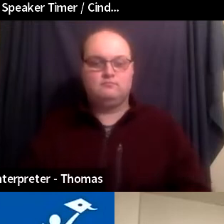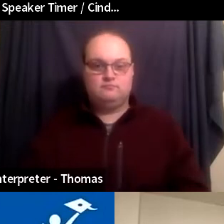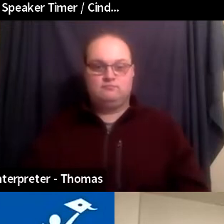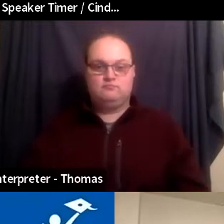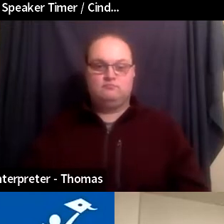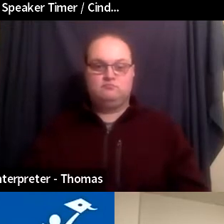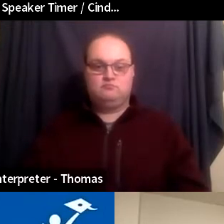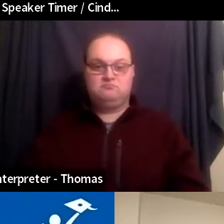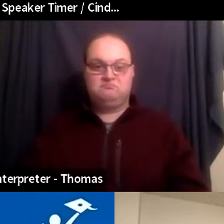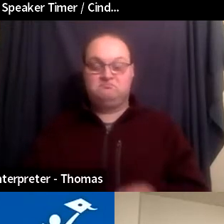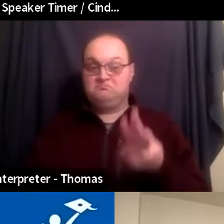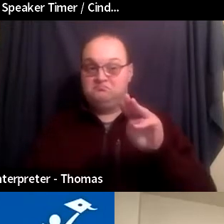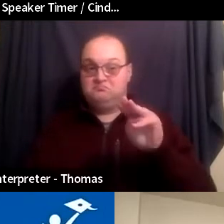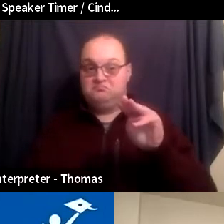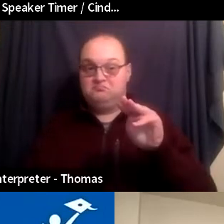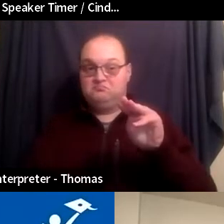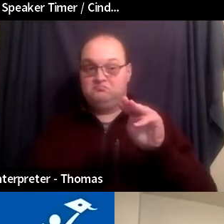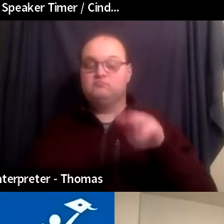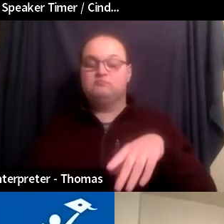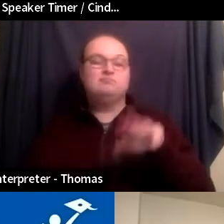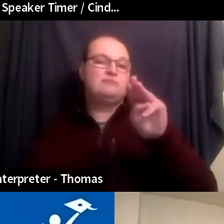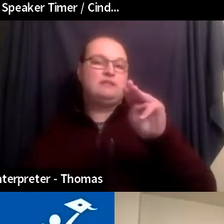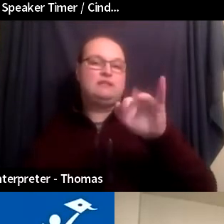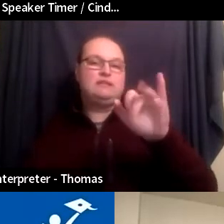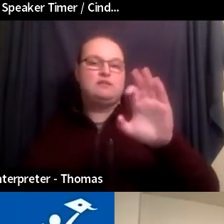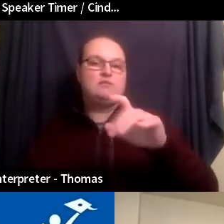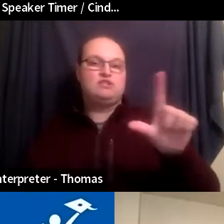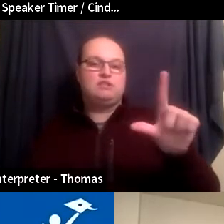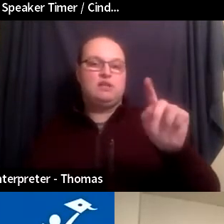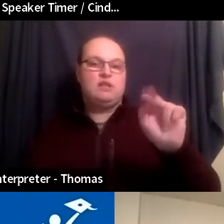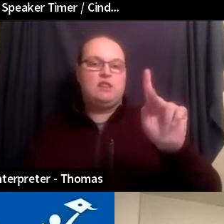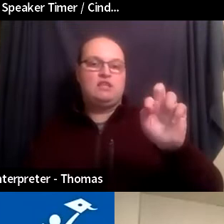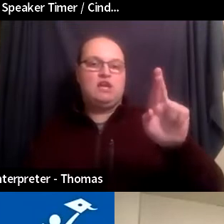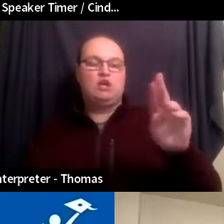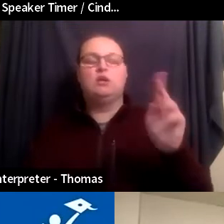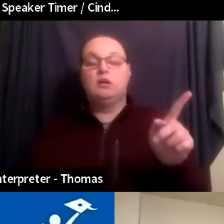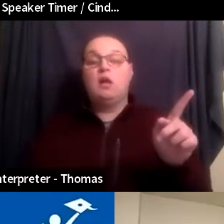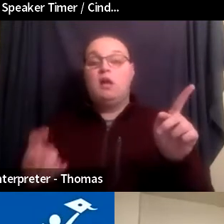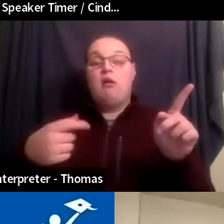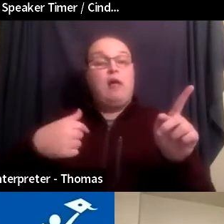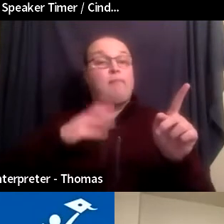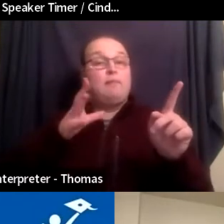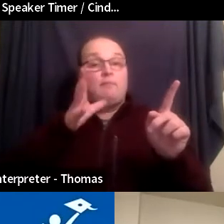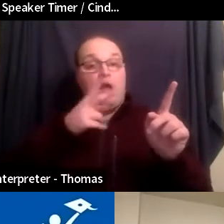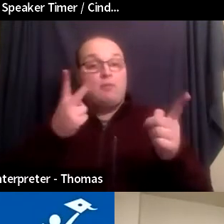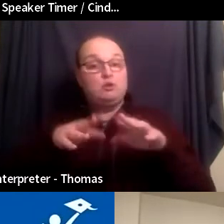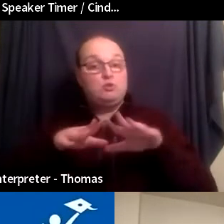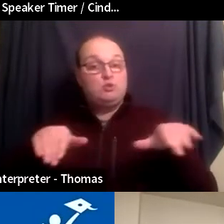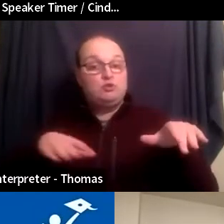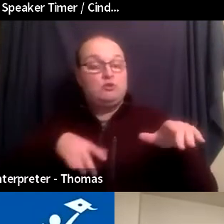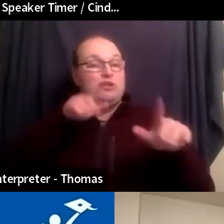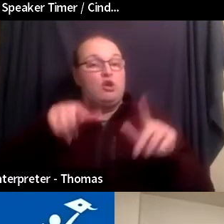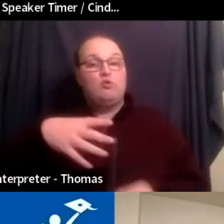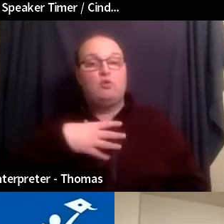Michelle Tucker. Good evening, everyone. I'm a mom of two children who attend